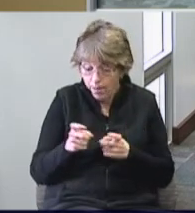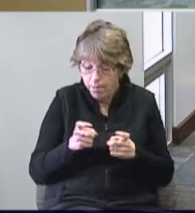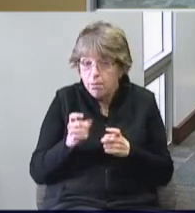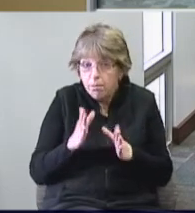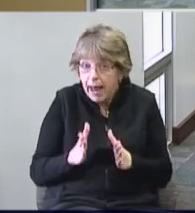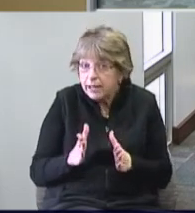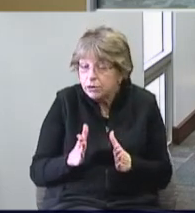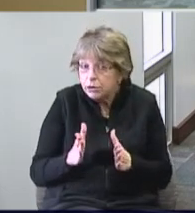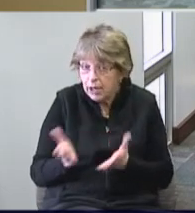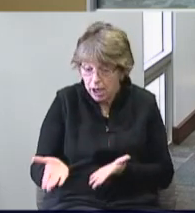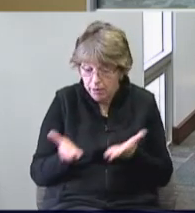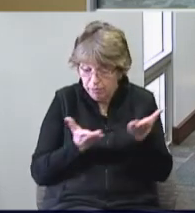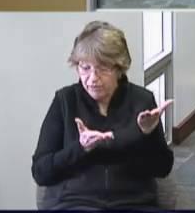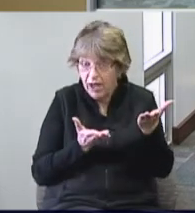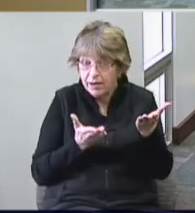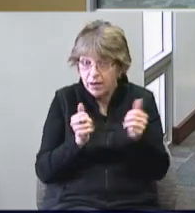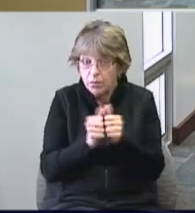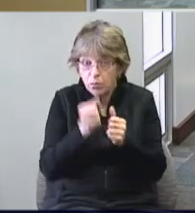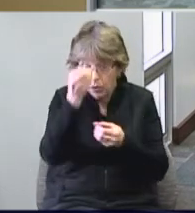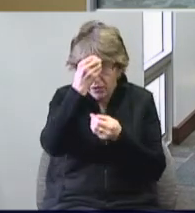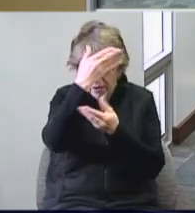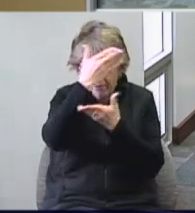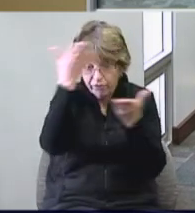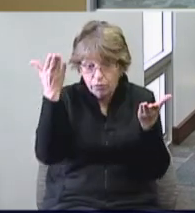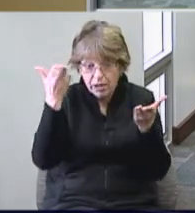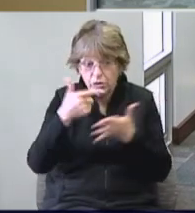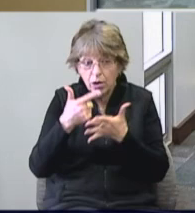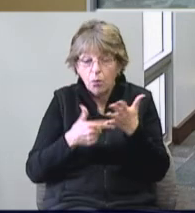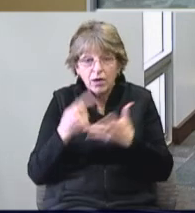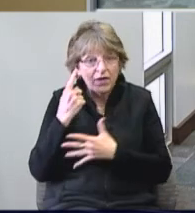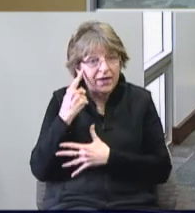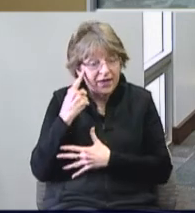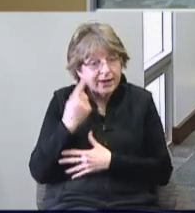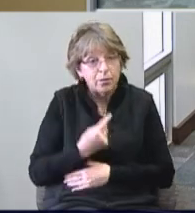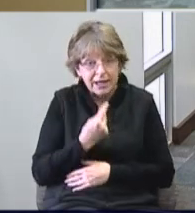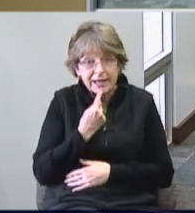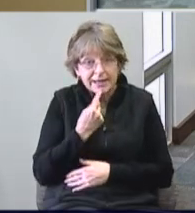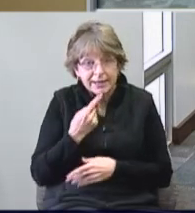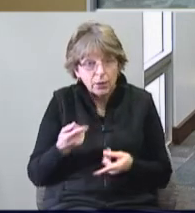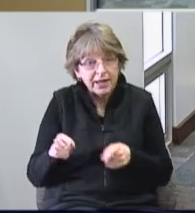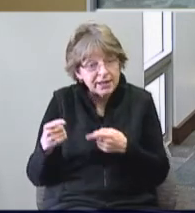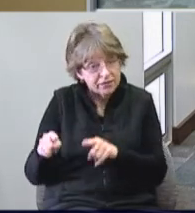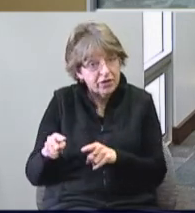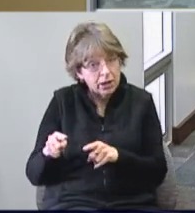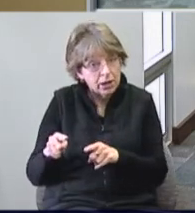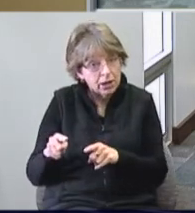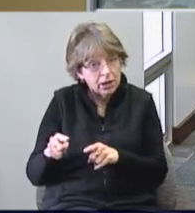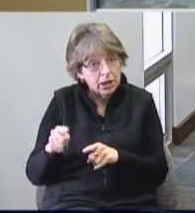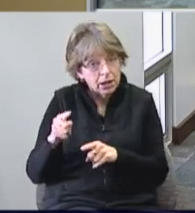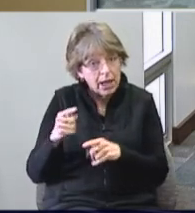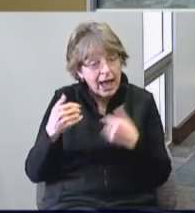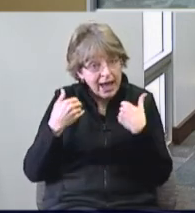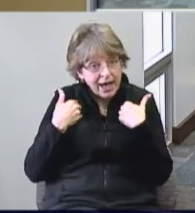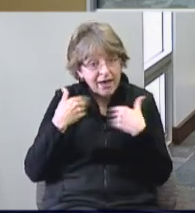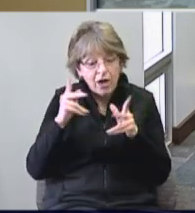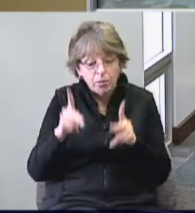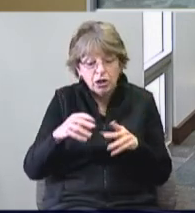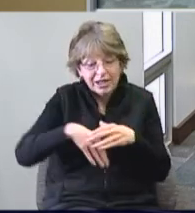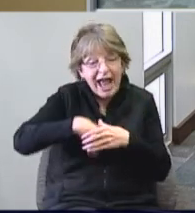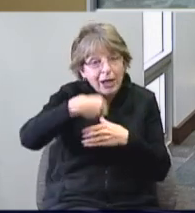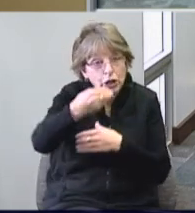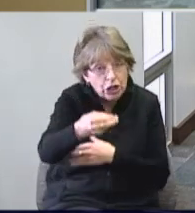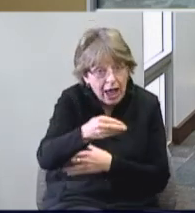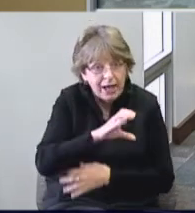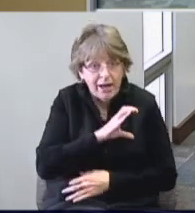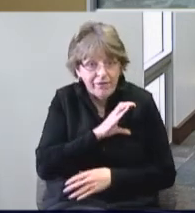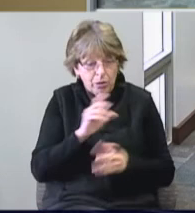and provide them with this information about what they consider to be a serious event to get someone outside of the police department looking at this matter? To